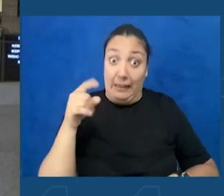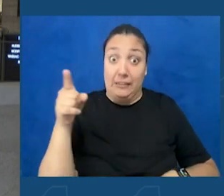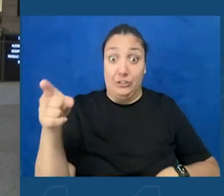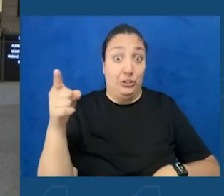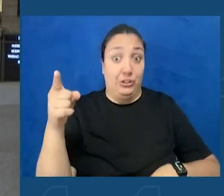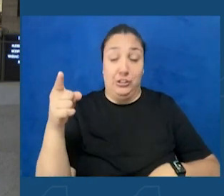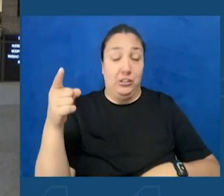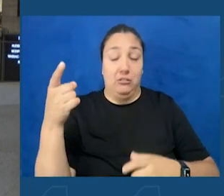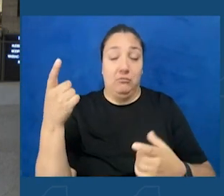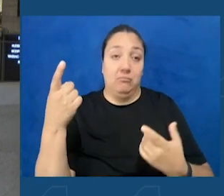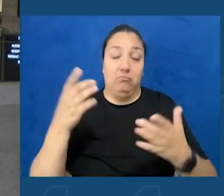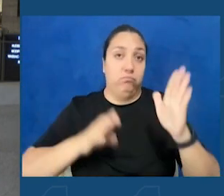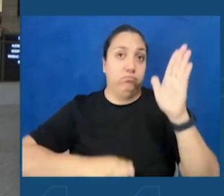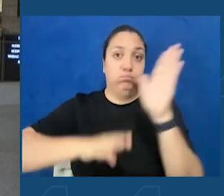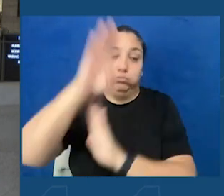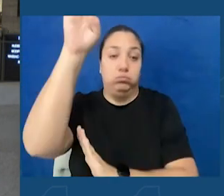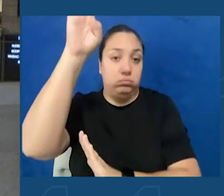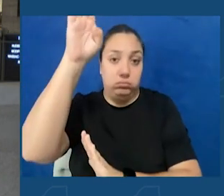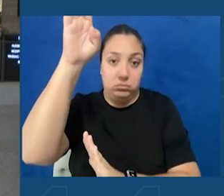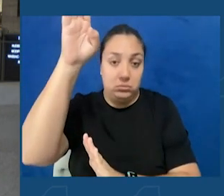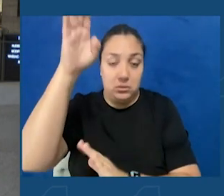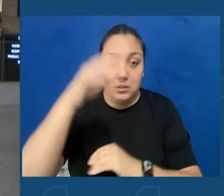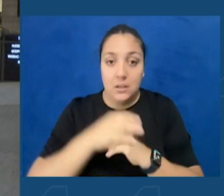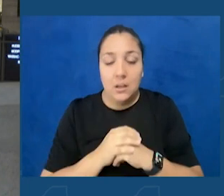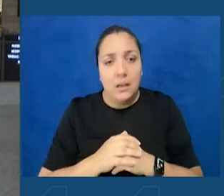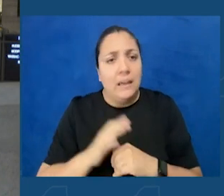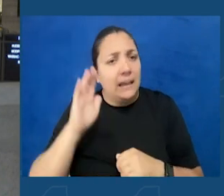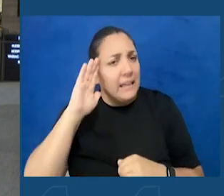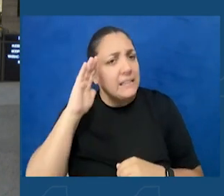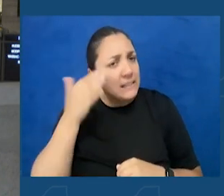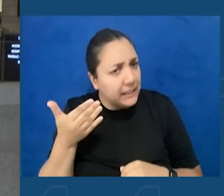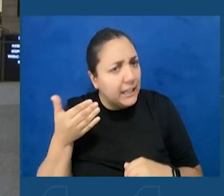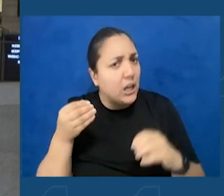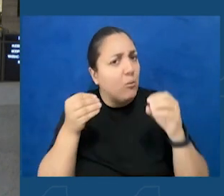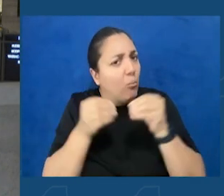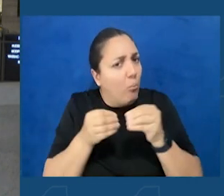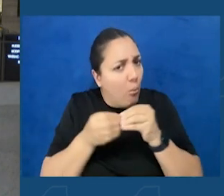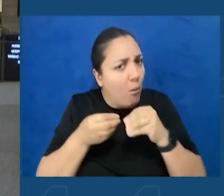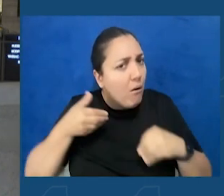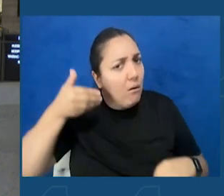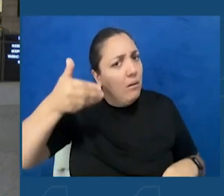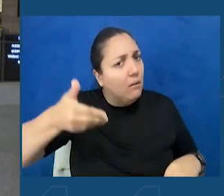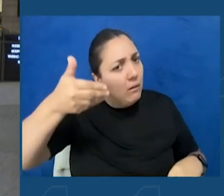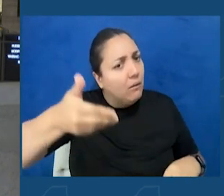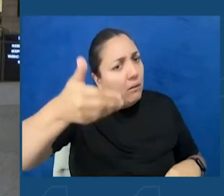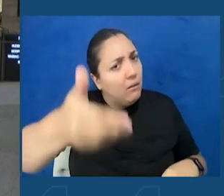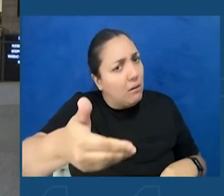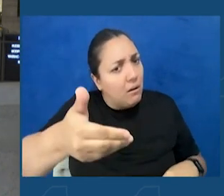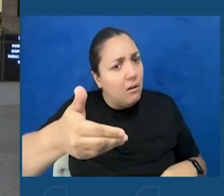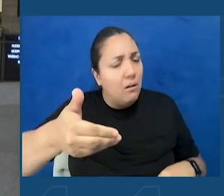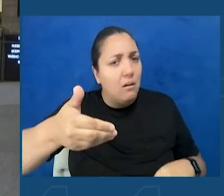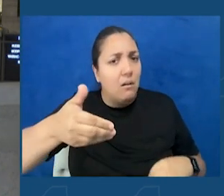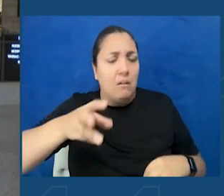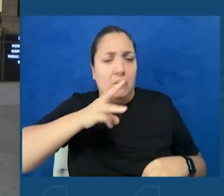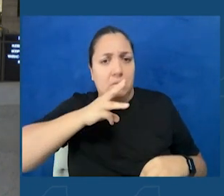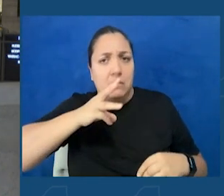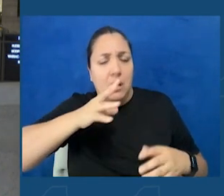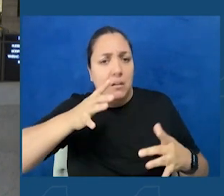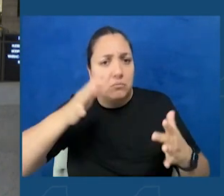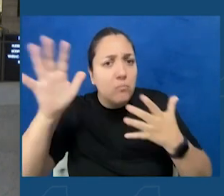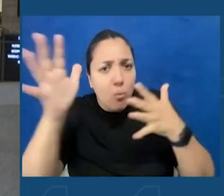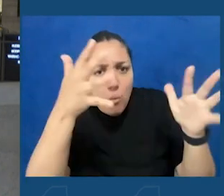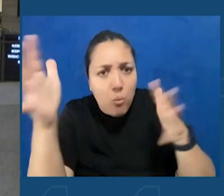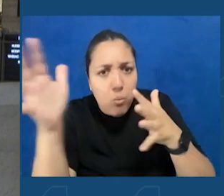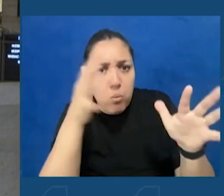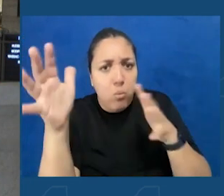weather events, and it seems to be what's happening, we encourage riders to look at the MTA Train Time app or